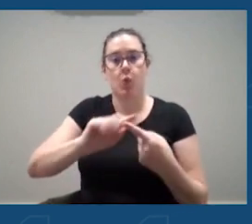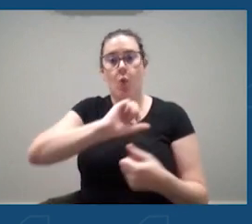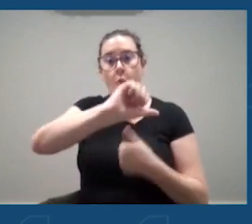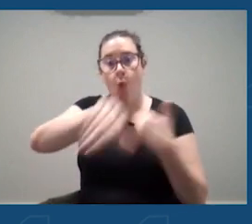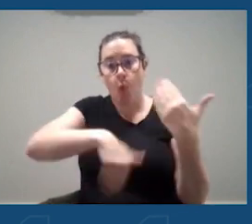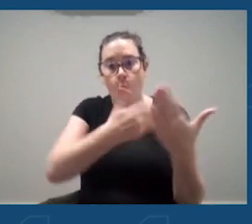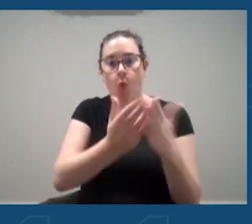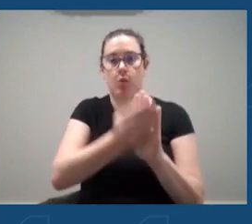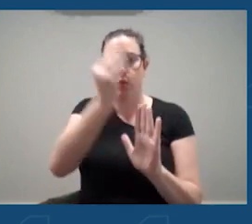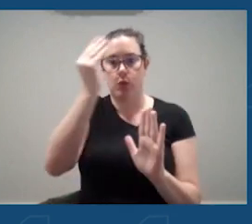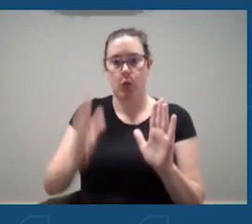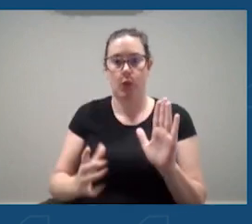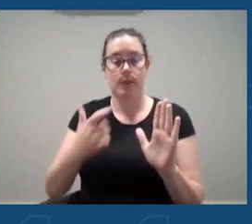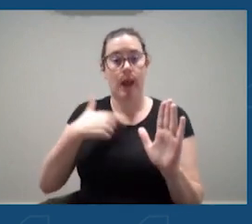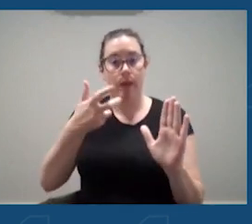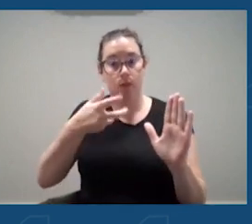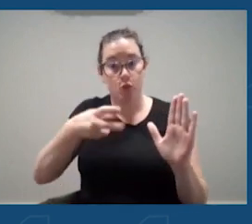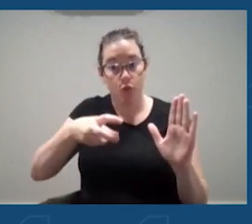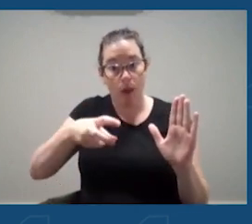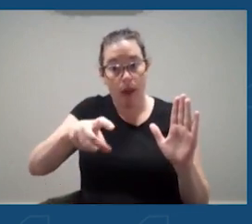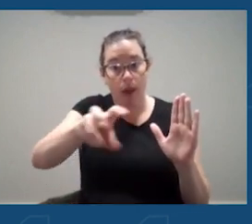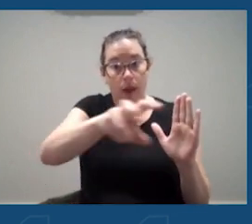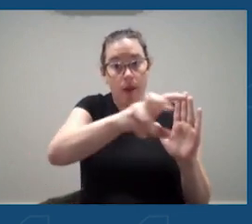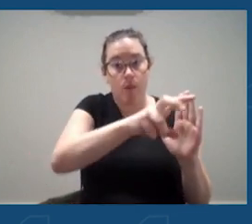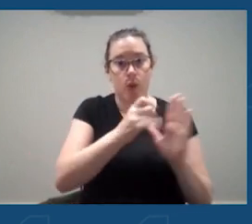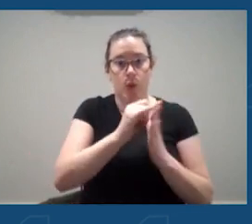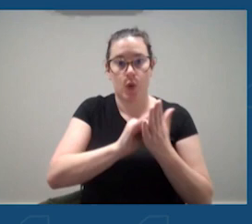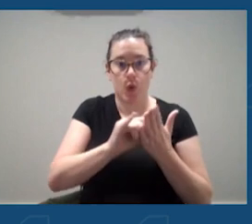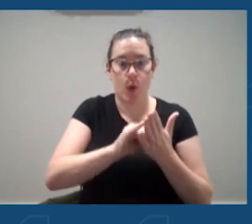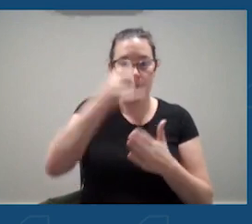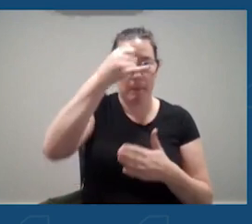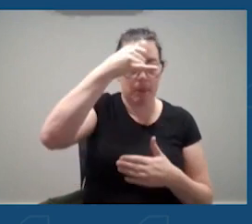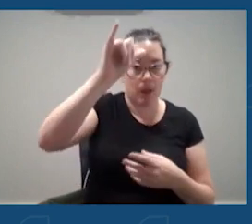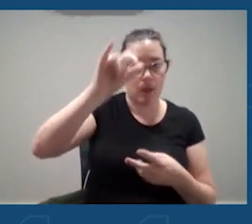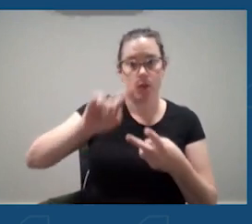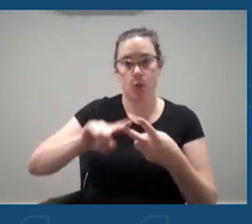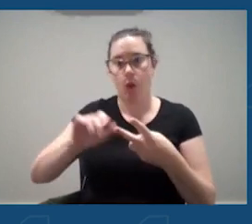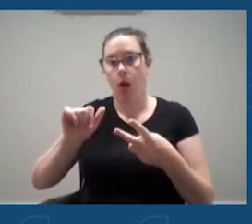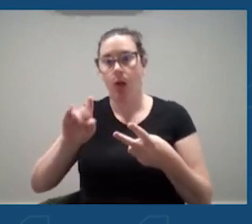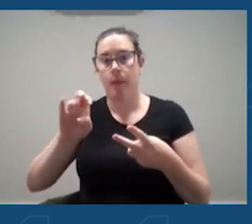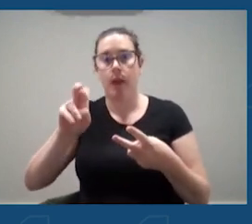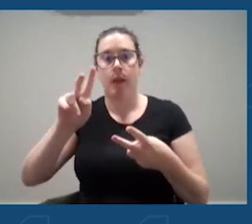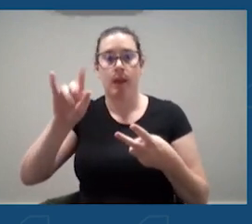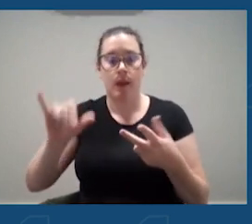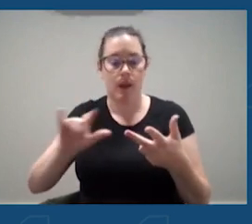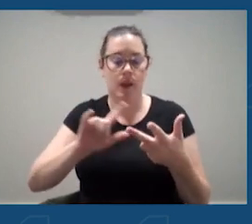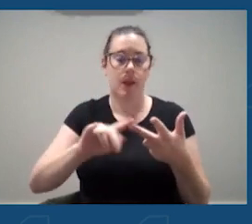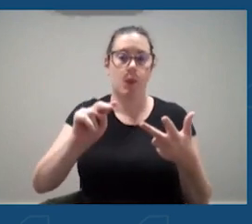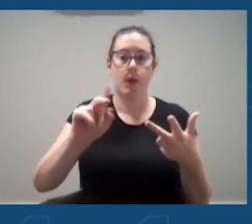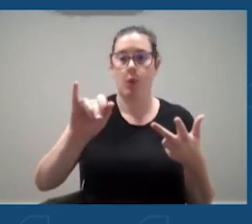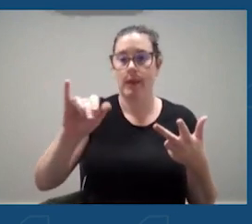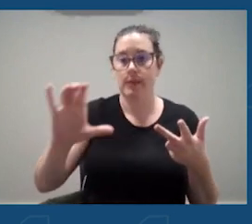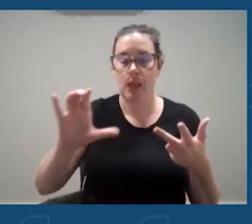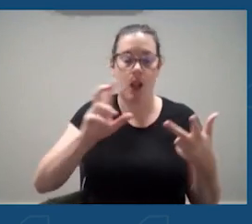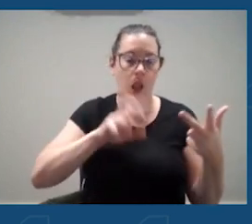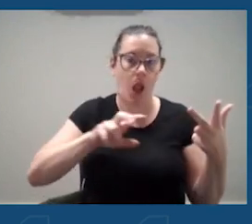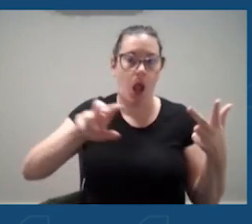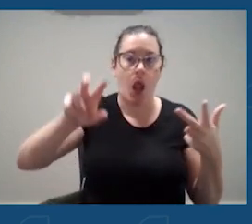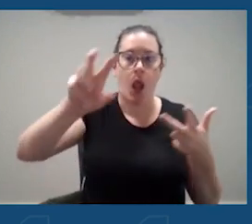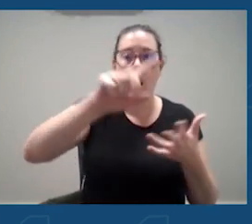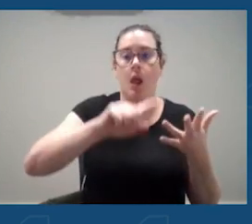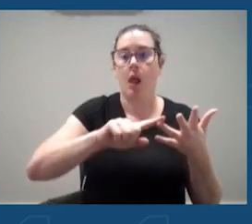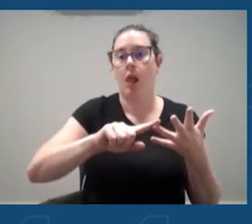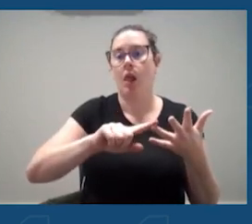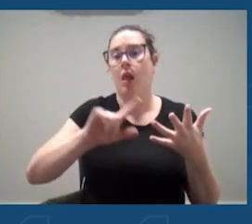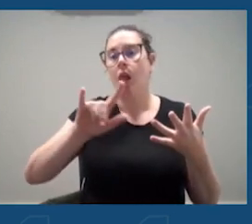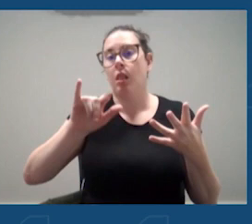And I traveled all across the state, from Buffalo to Albany to New York City to Long Island,